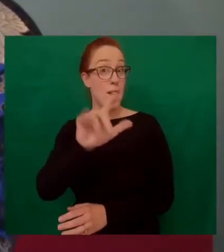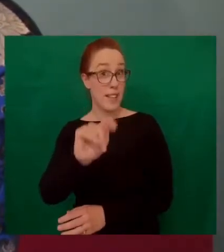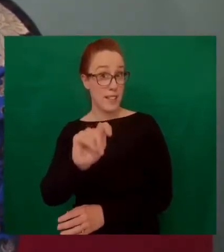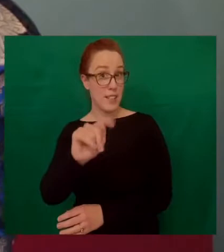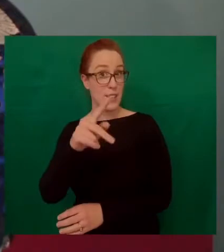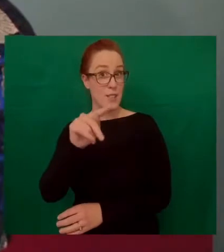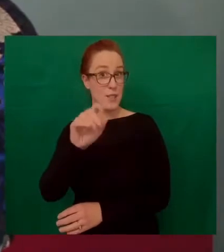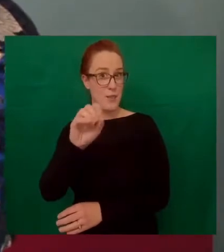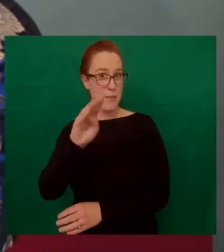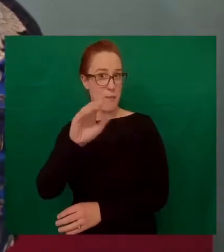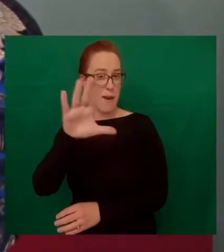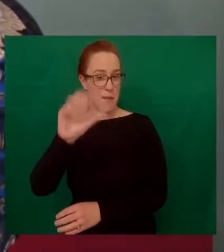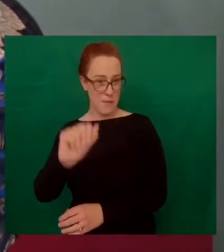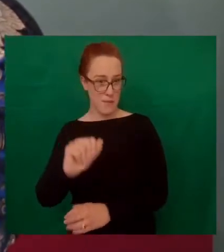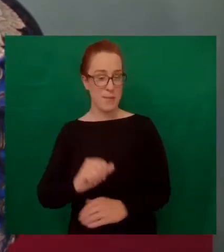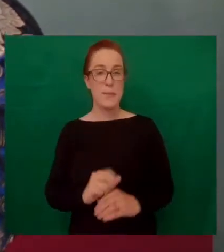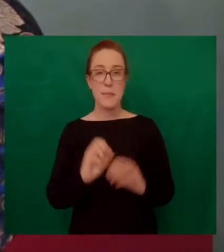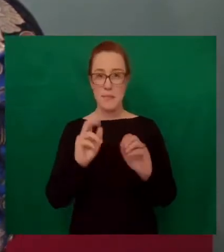All right.